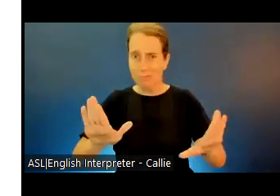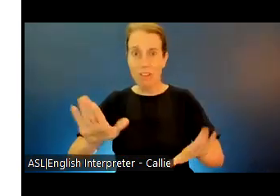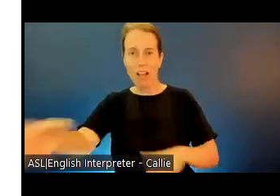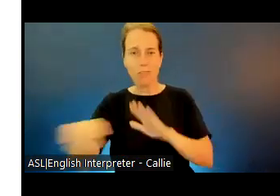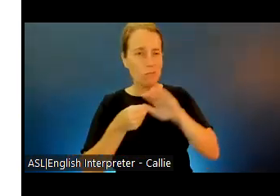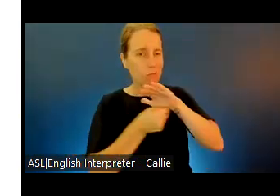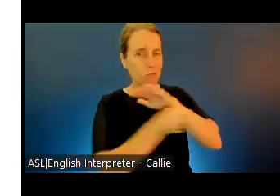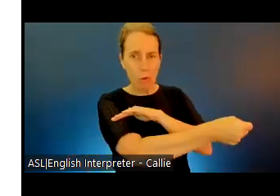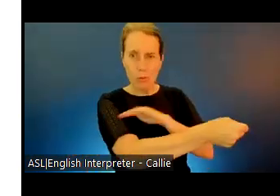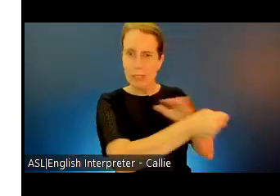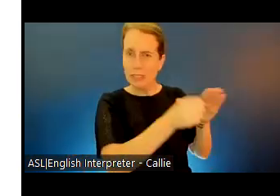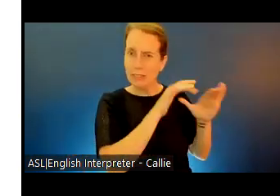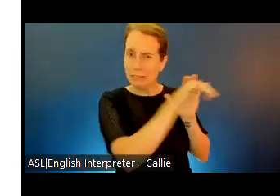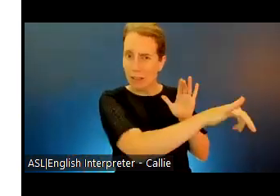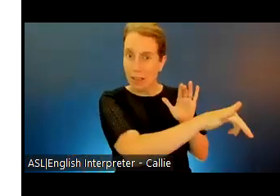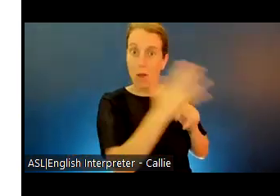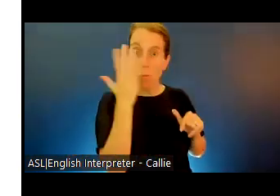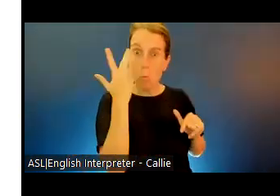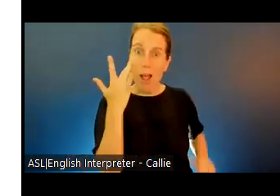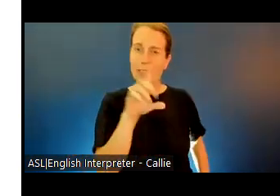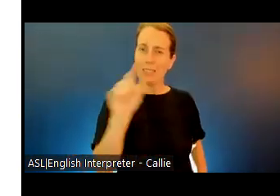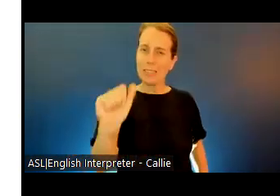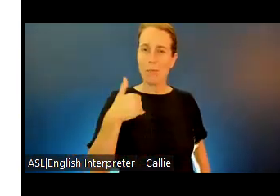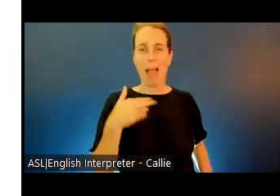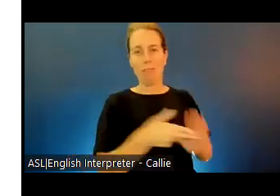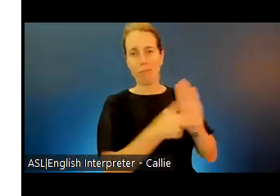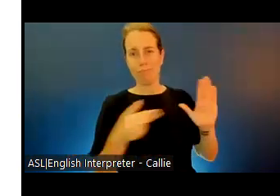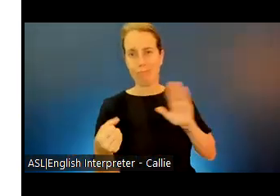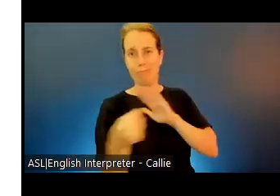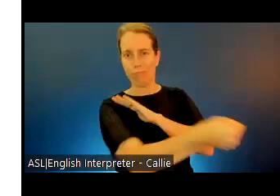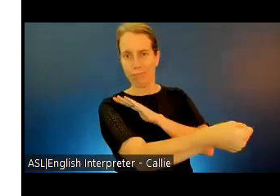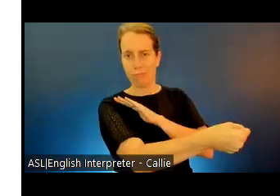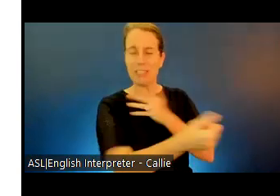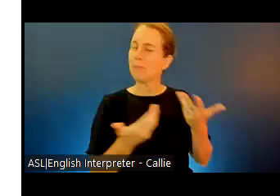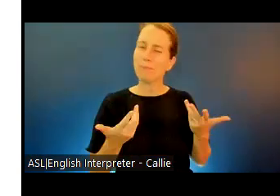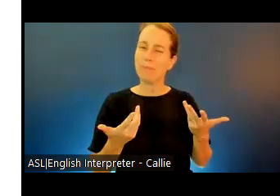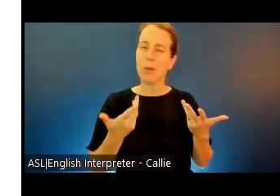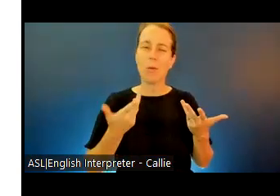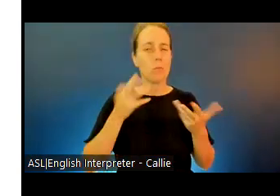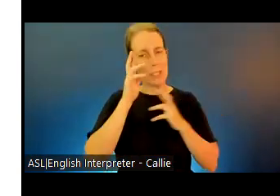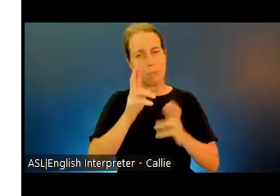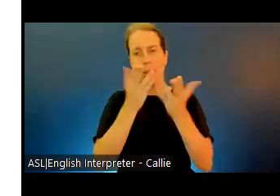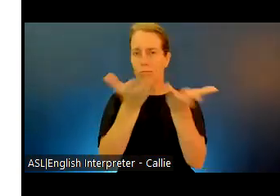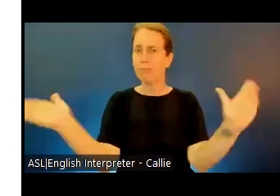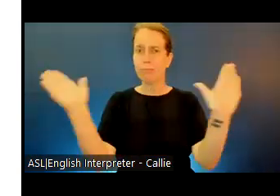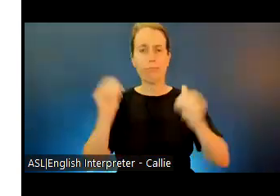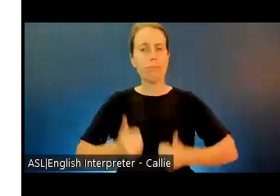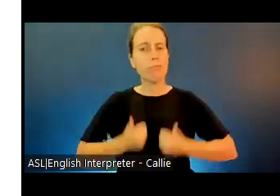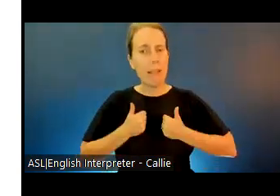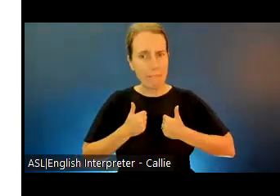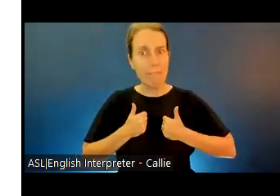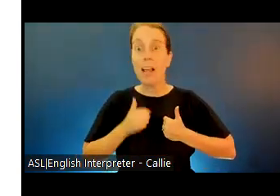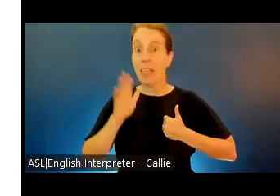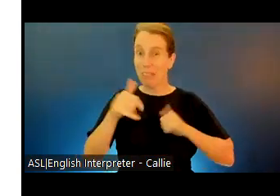type of disability status. And that necessitates the need for a formal state homestead plan here in South